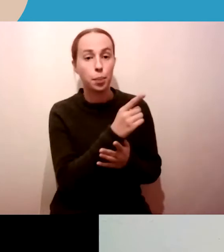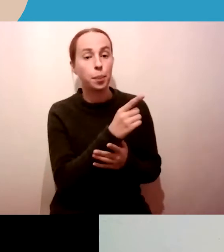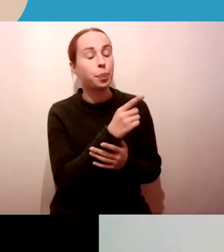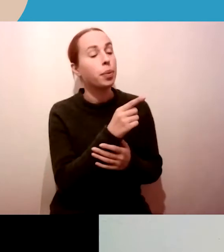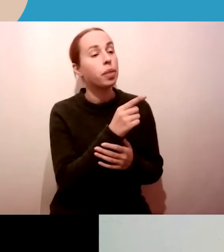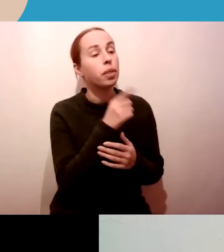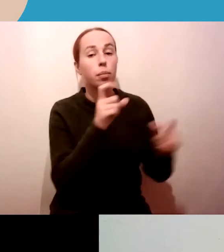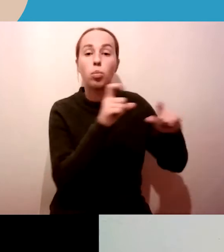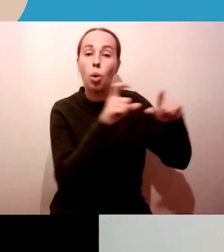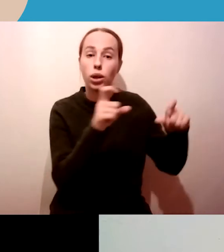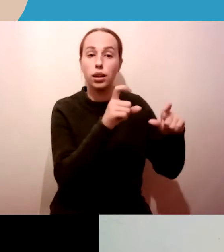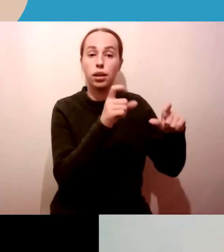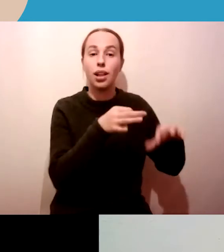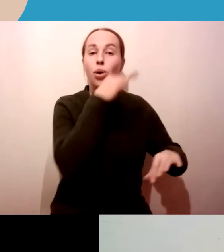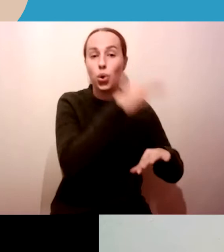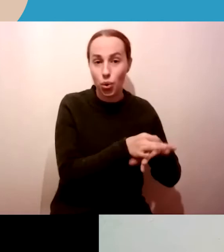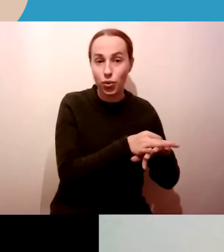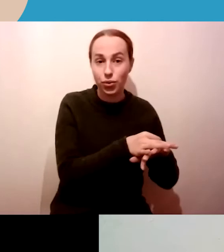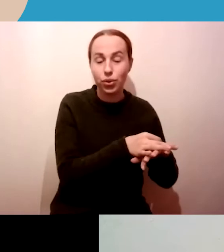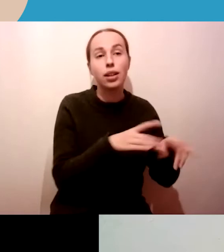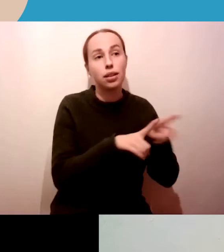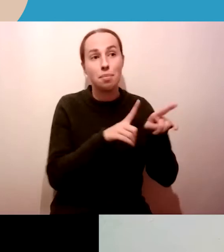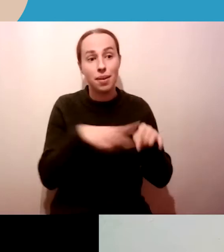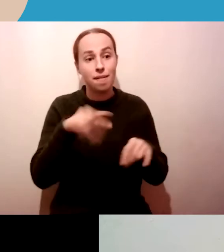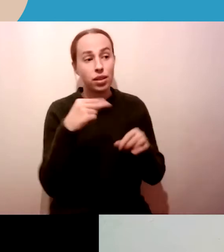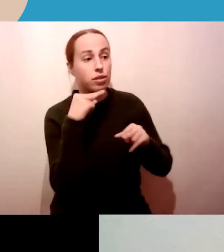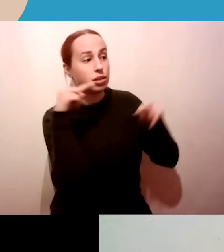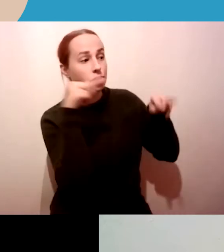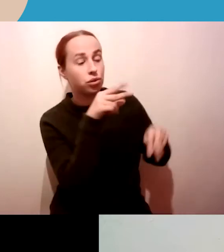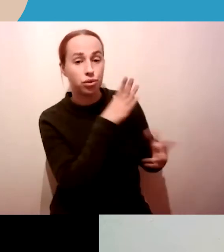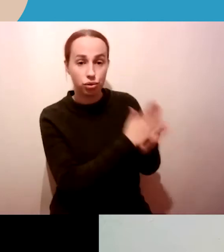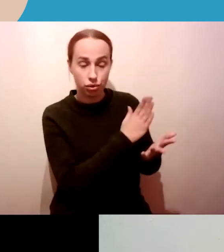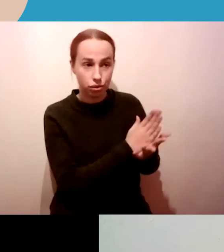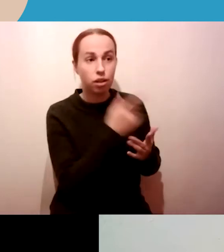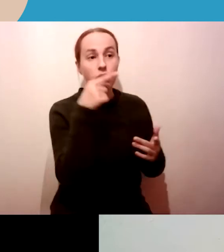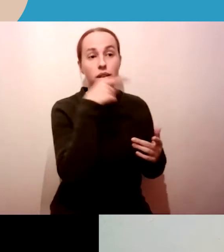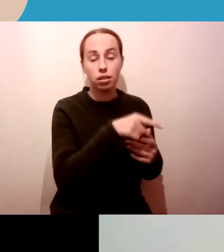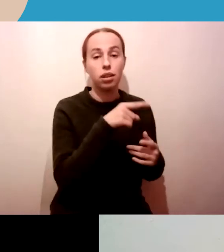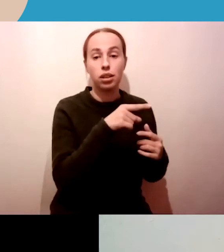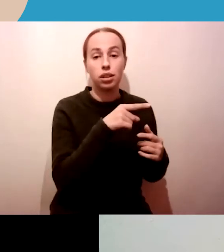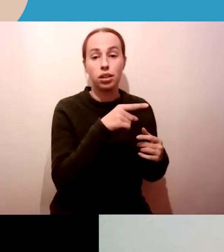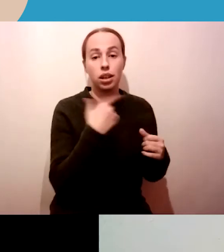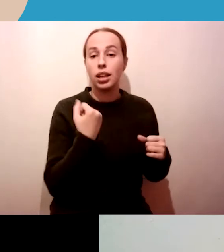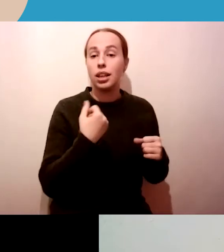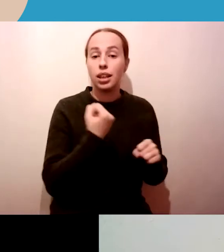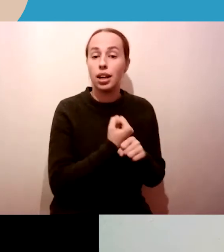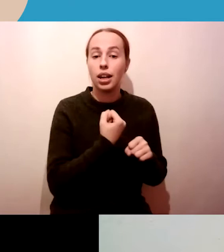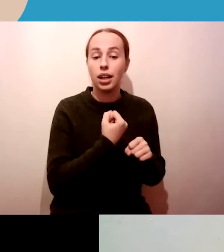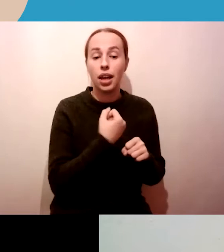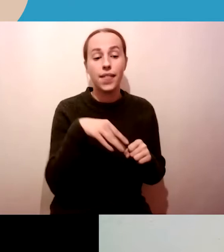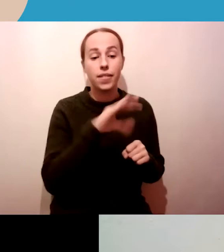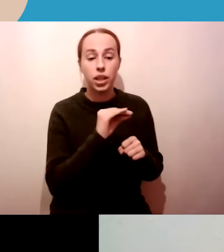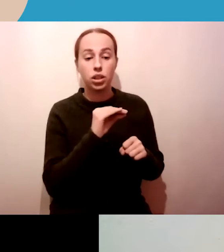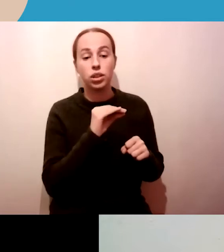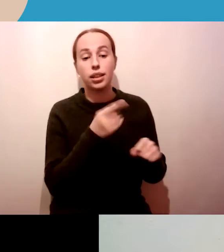well, and the schools are not only encouraged, but